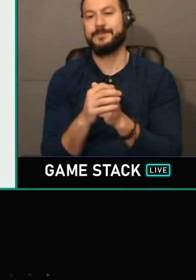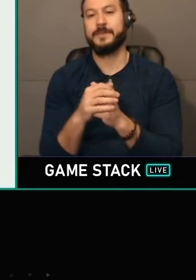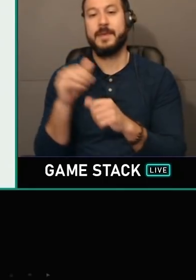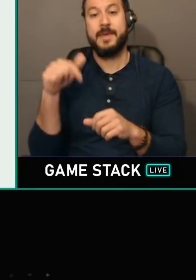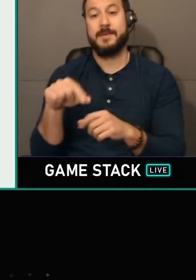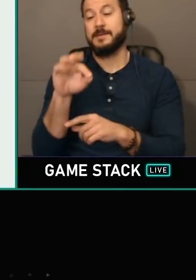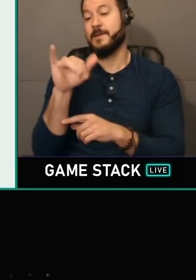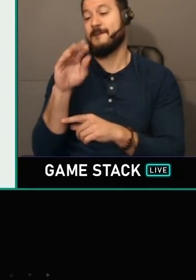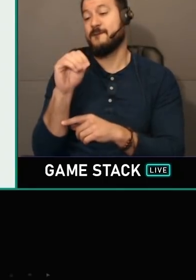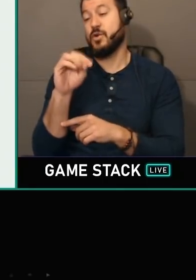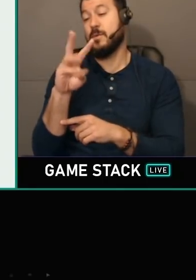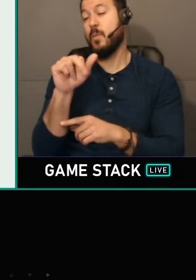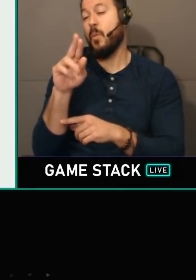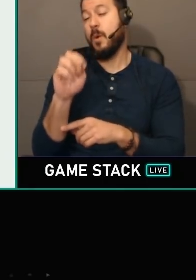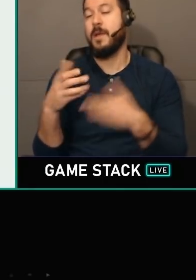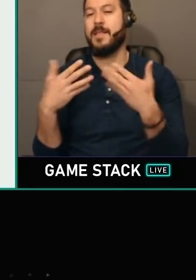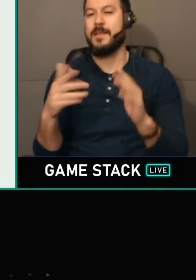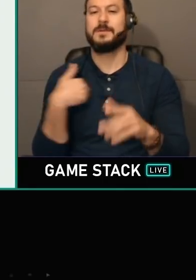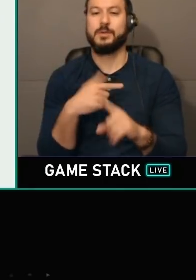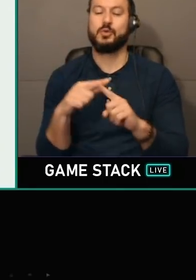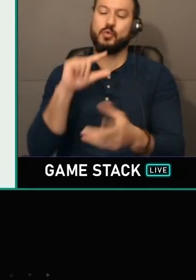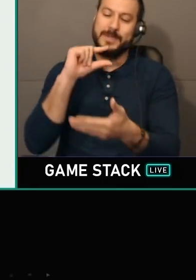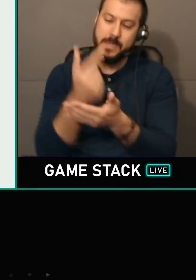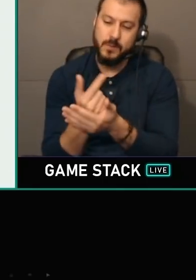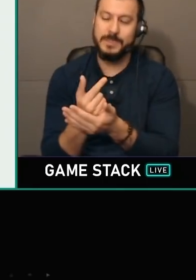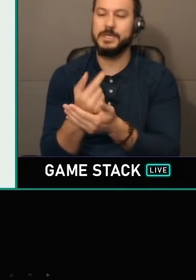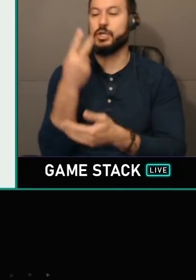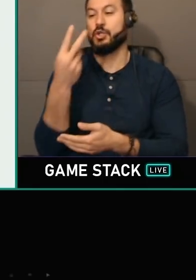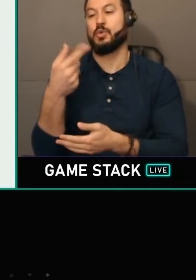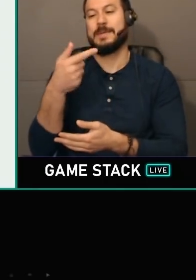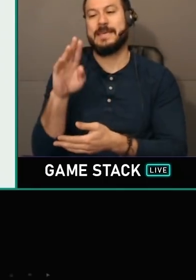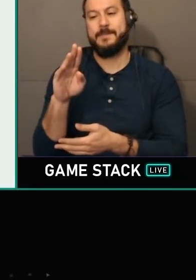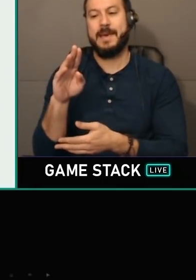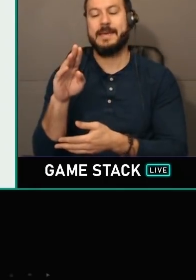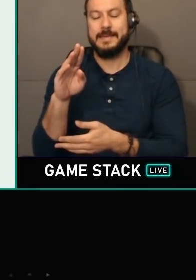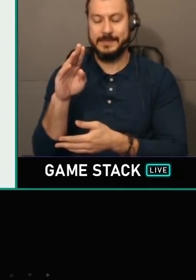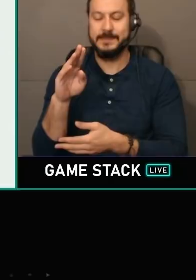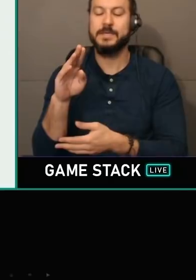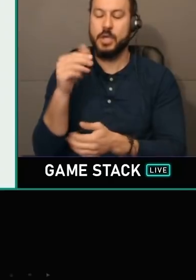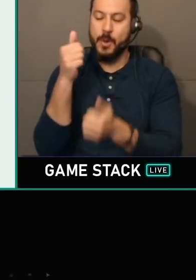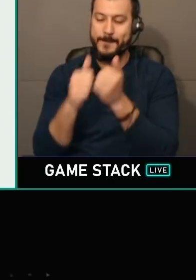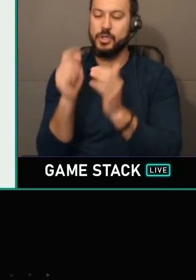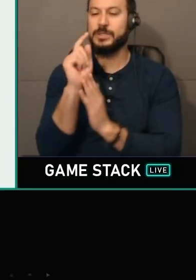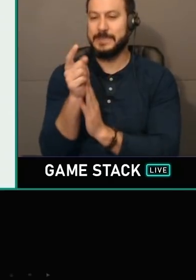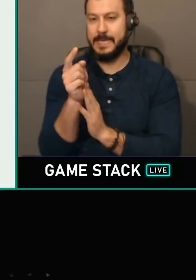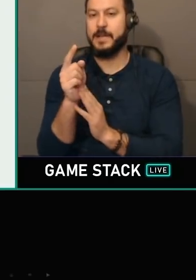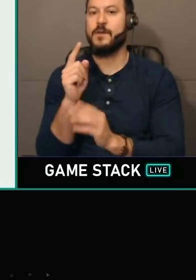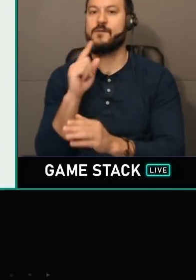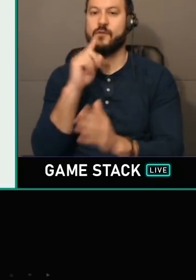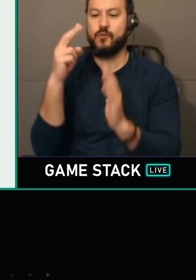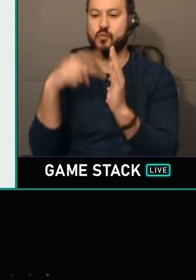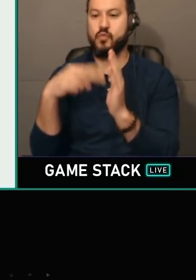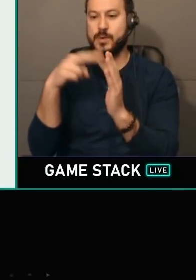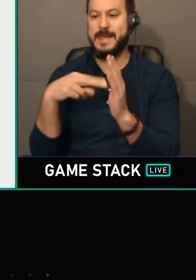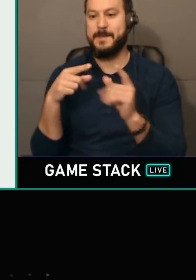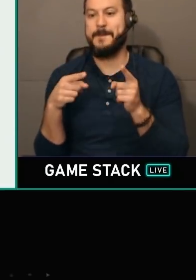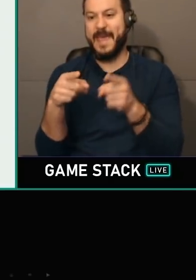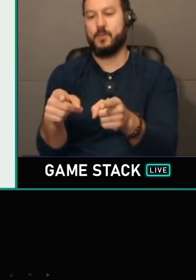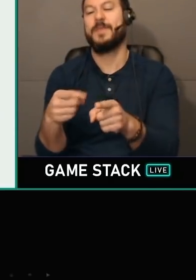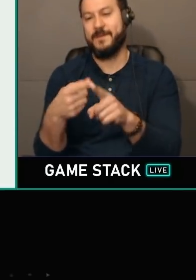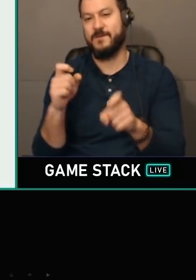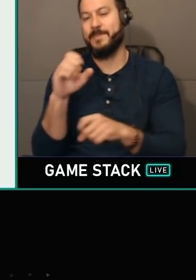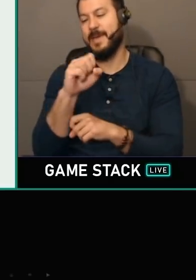firmware allows us to guarantee 2 gigabytes per second of read bandwidth coming from the